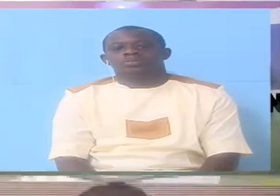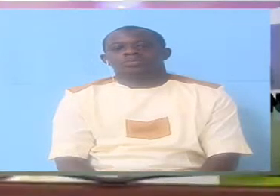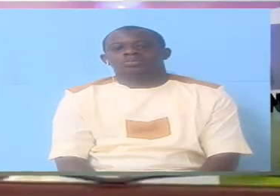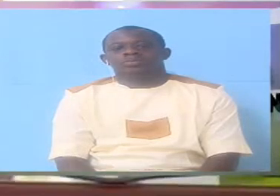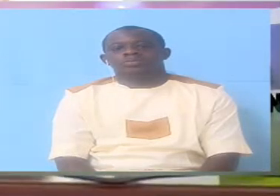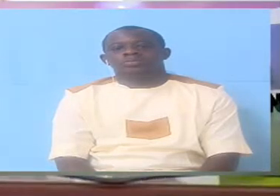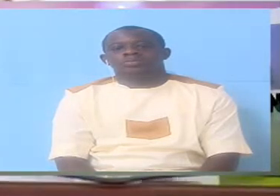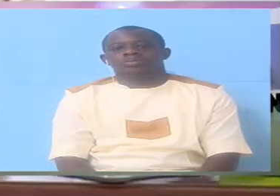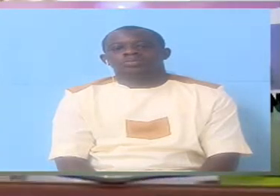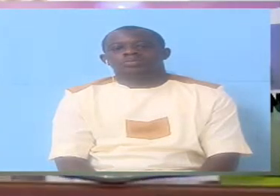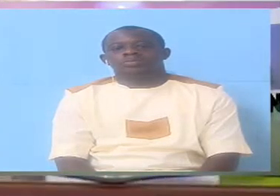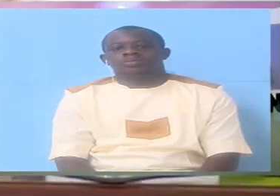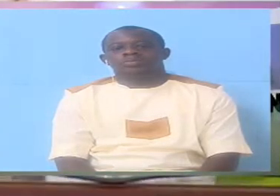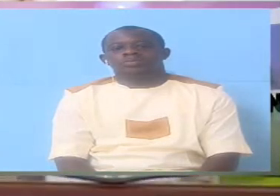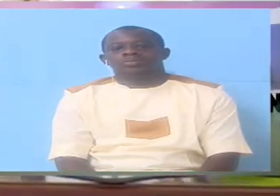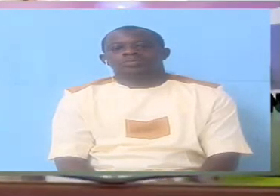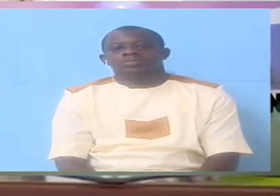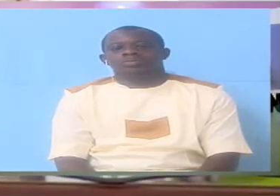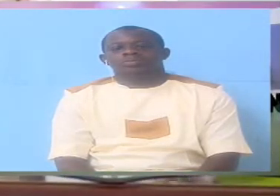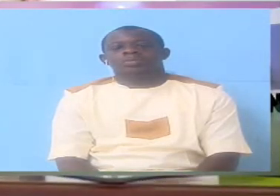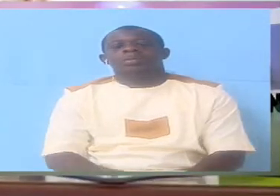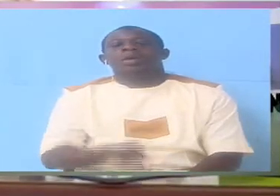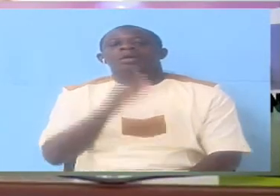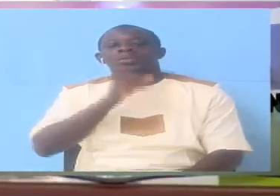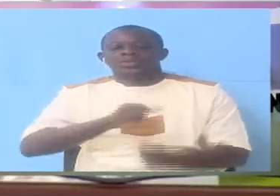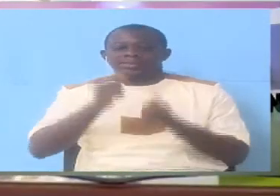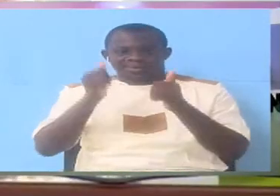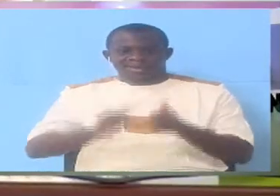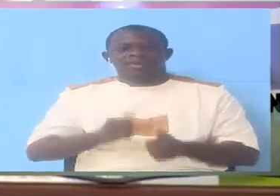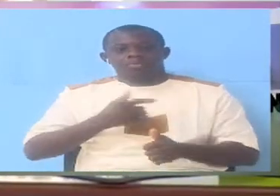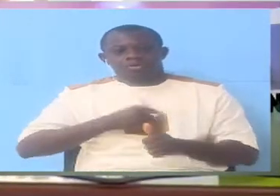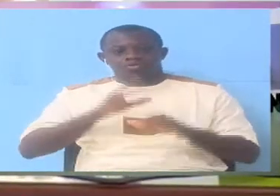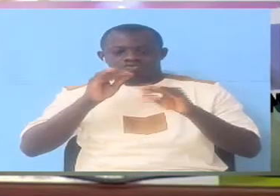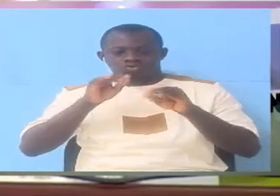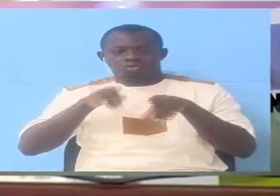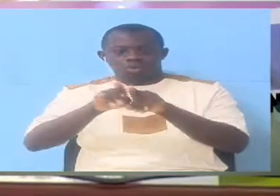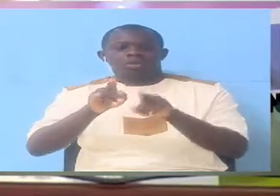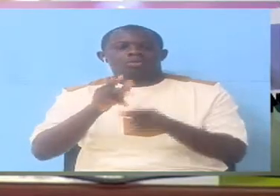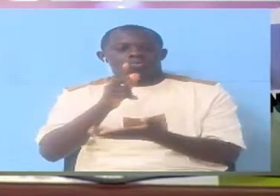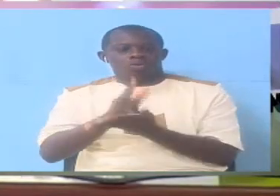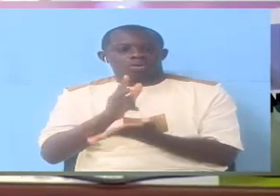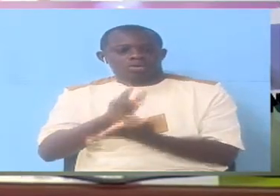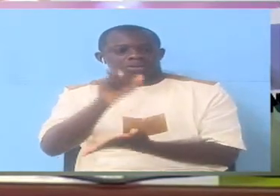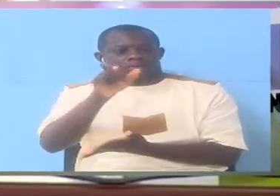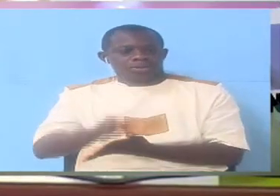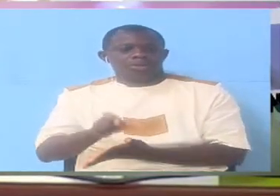Mr. Chair, I have spoken to the witness and have reported